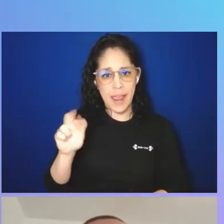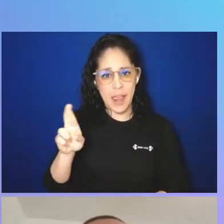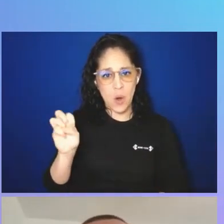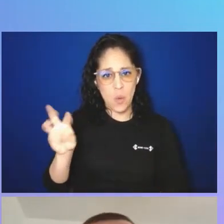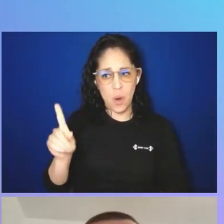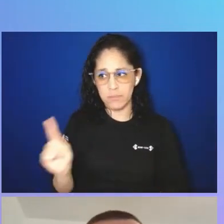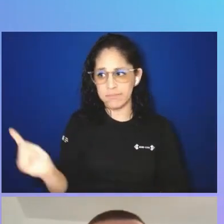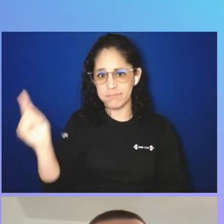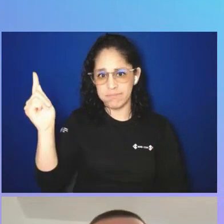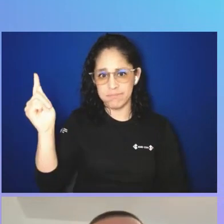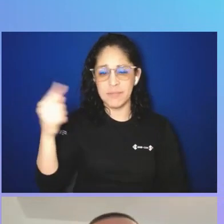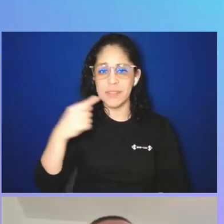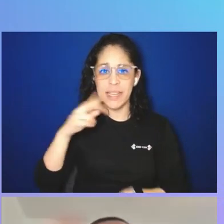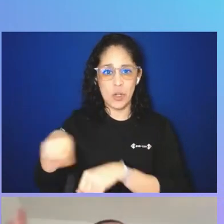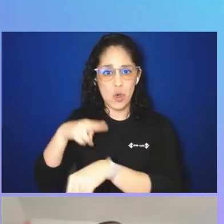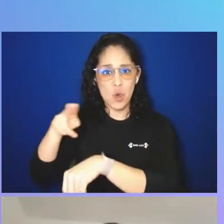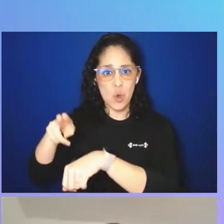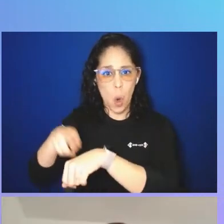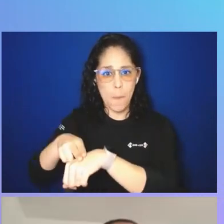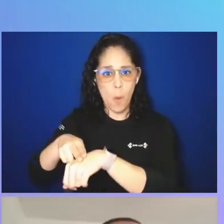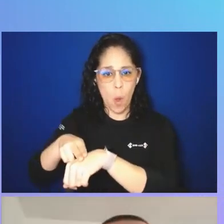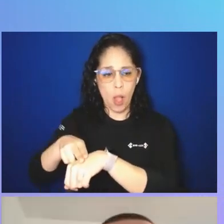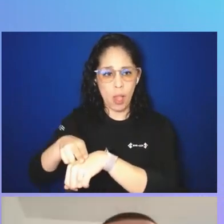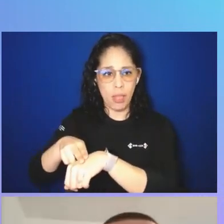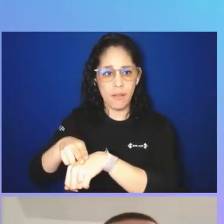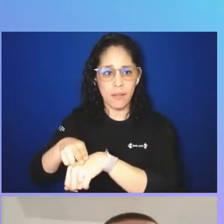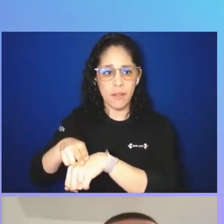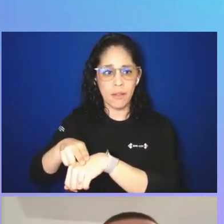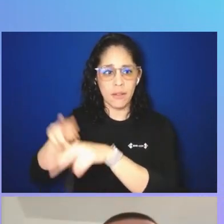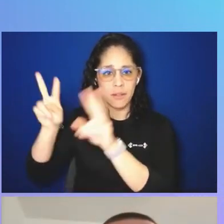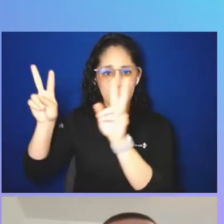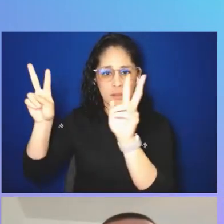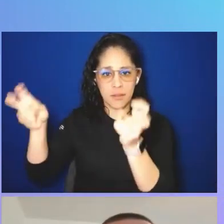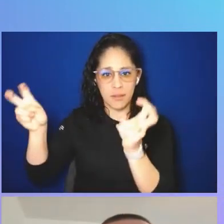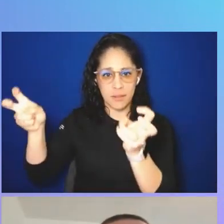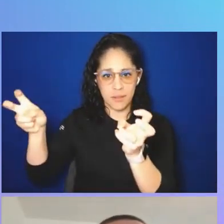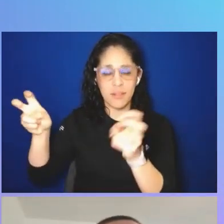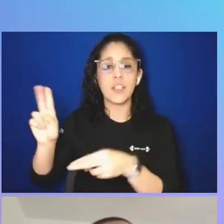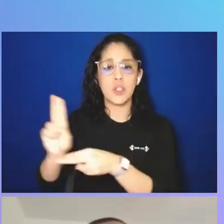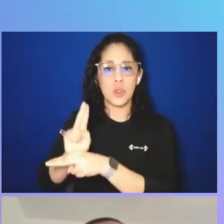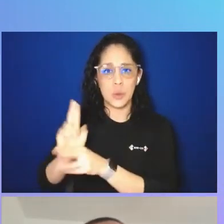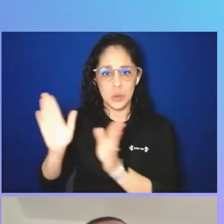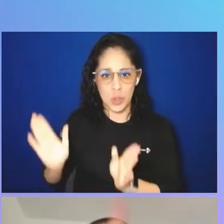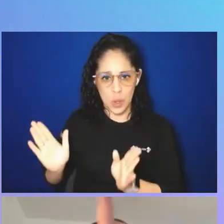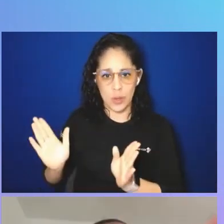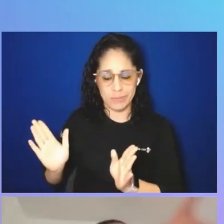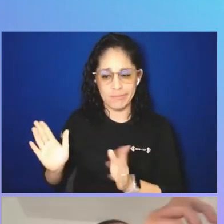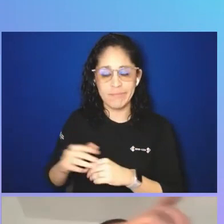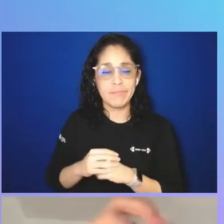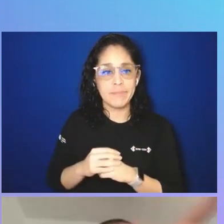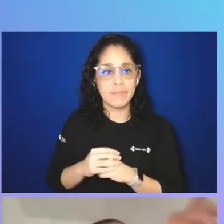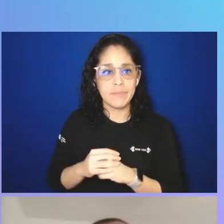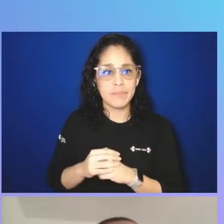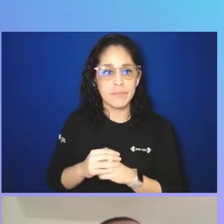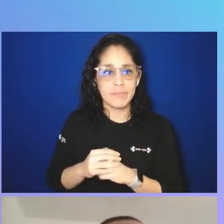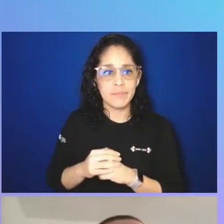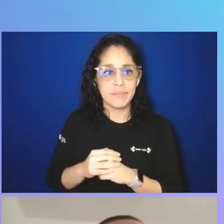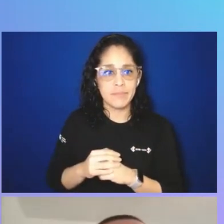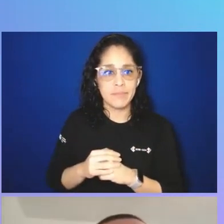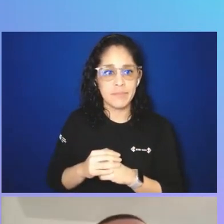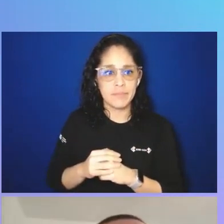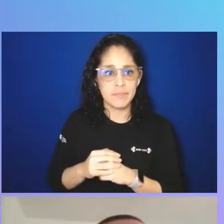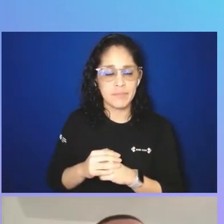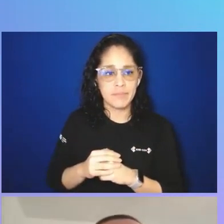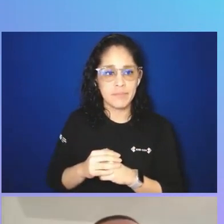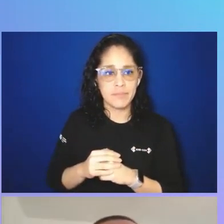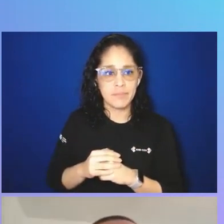expression normal user, and normal is in scare quotes. And attributed to that trend